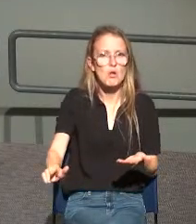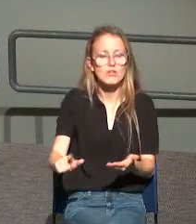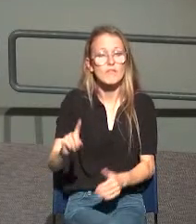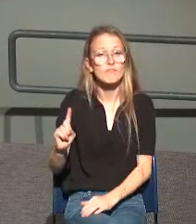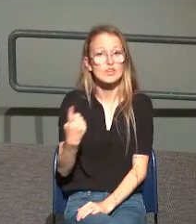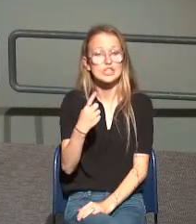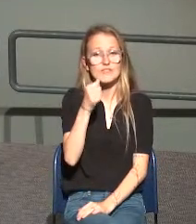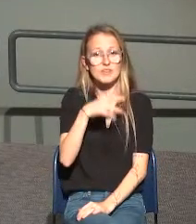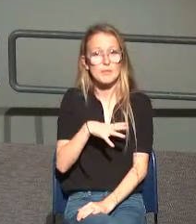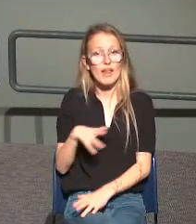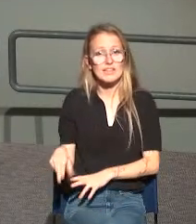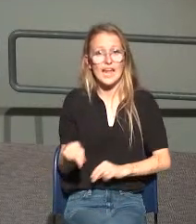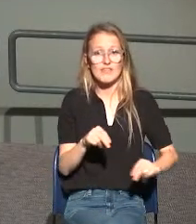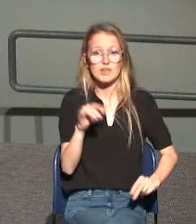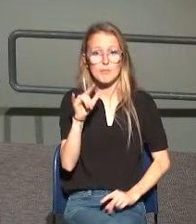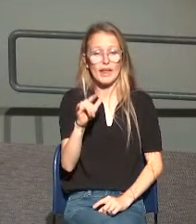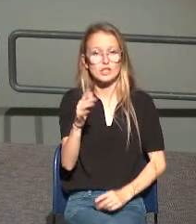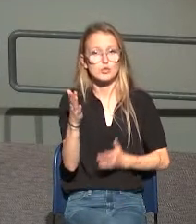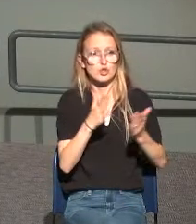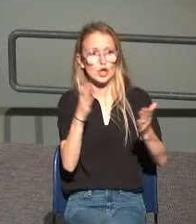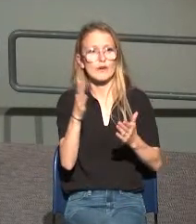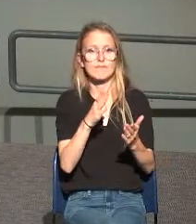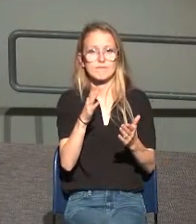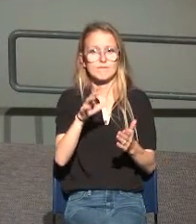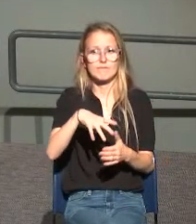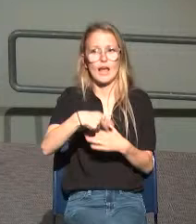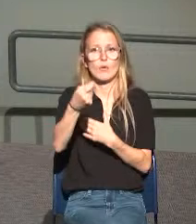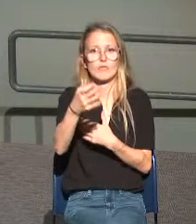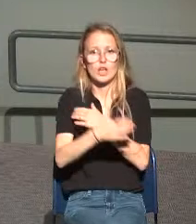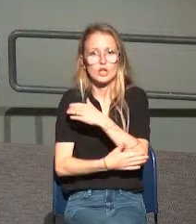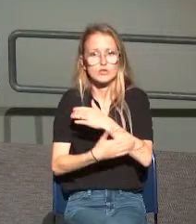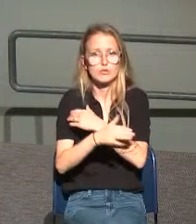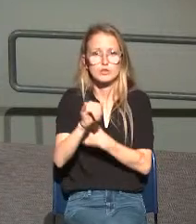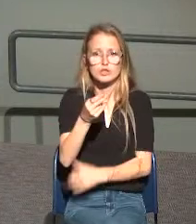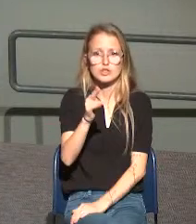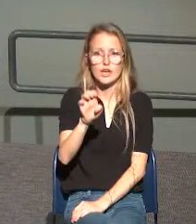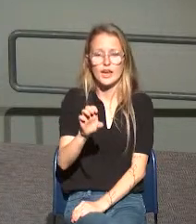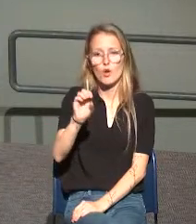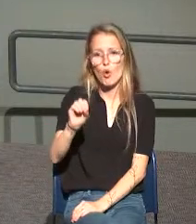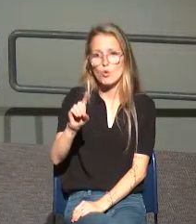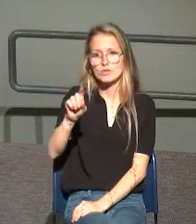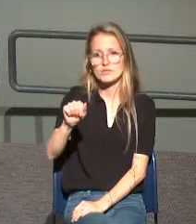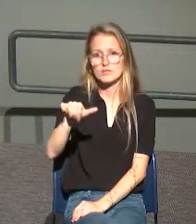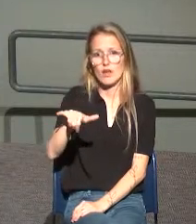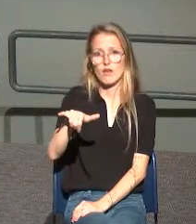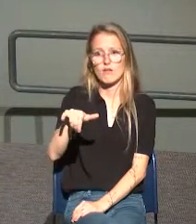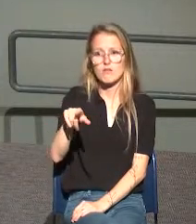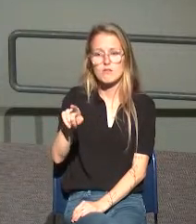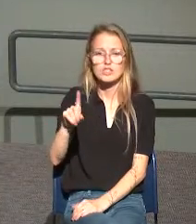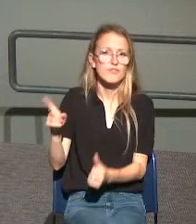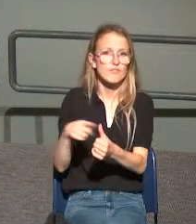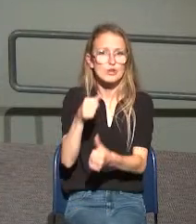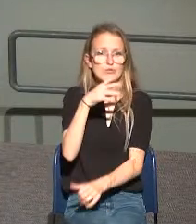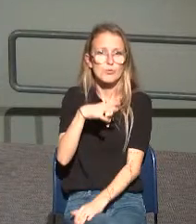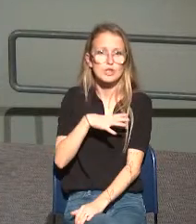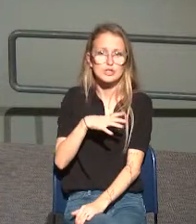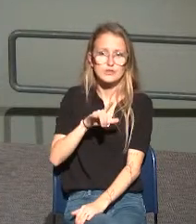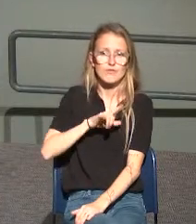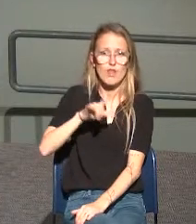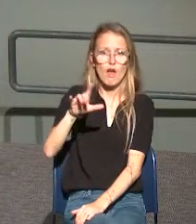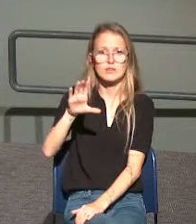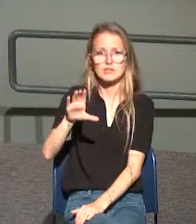pilot to serve overseas was Jane O'Day, Jane Skiles O'Day, who was the first woman to fly the